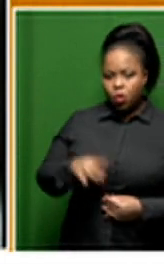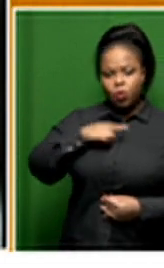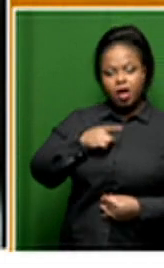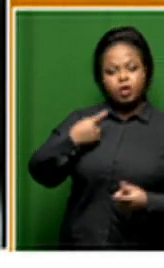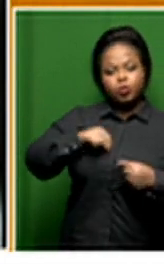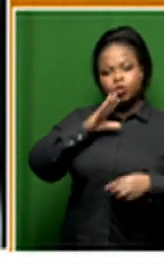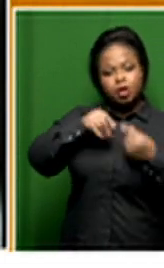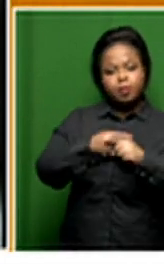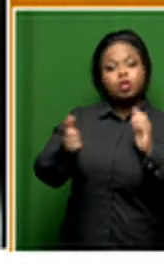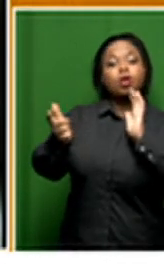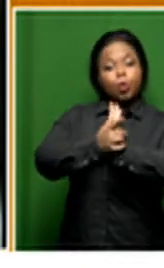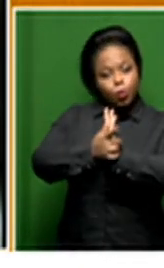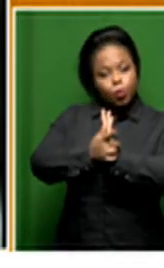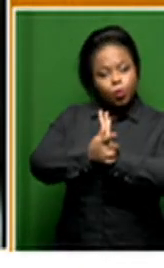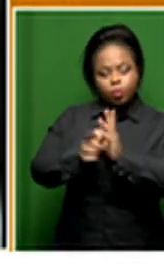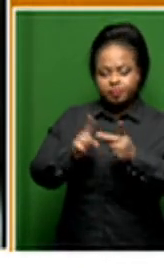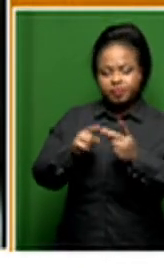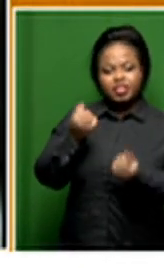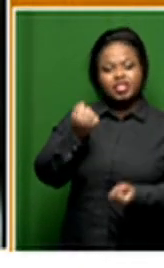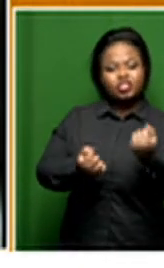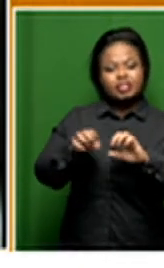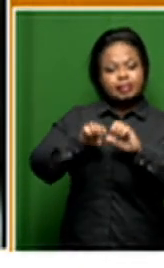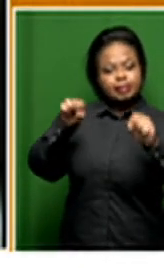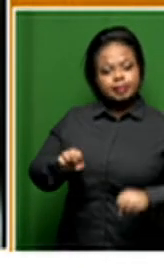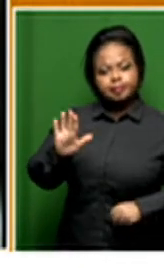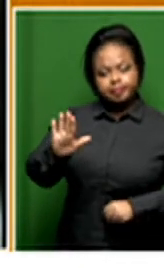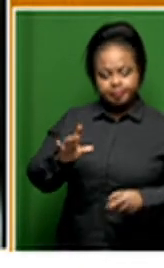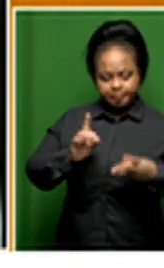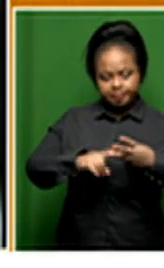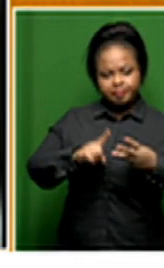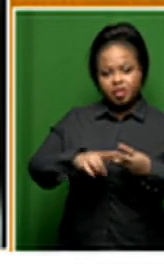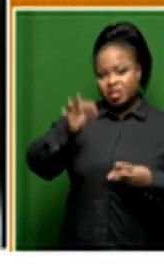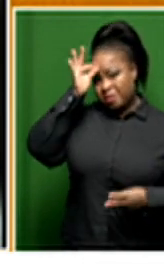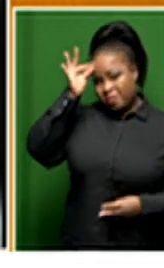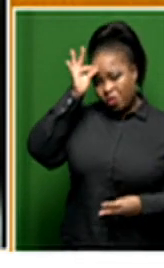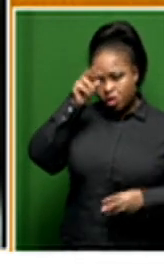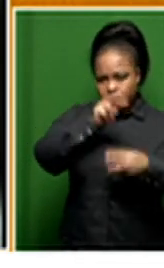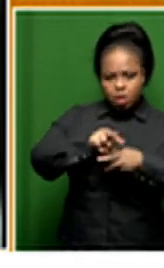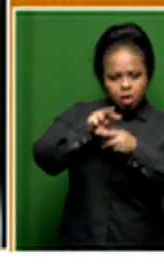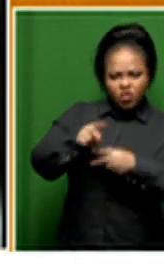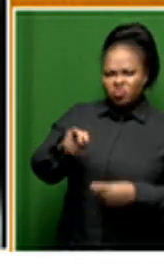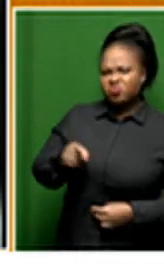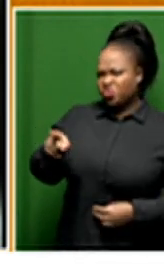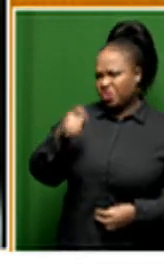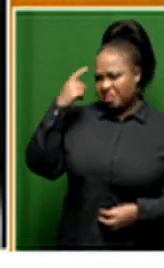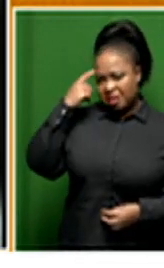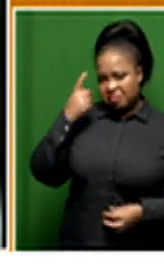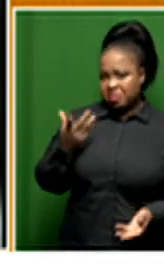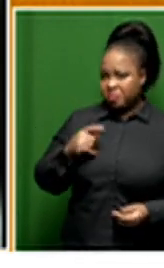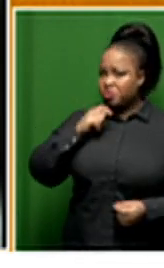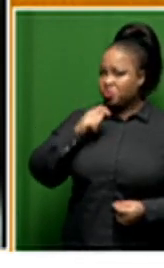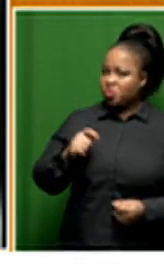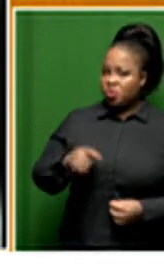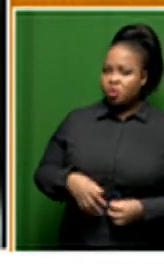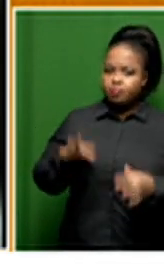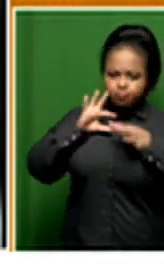about the law, and we talk about the justice system, and we talk about the policing. Do you honestly believe that there is a